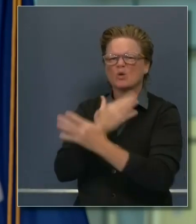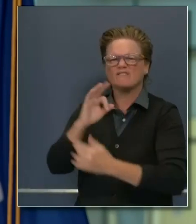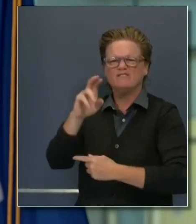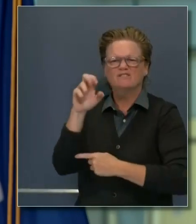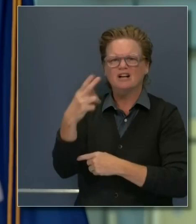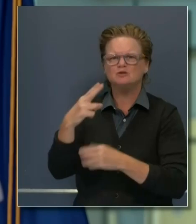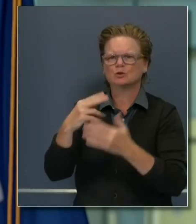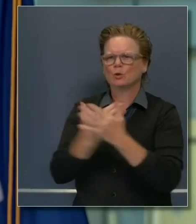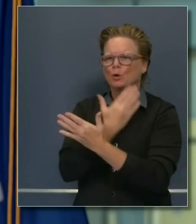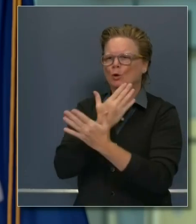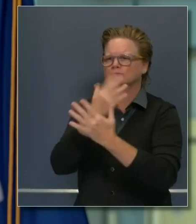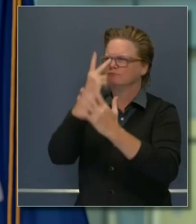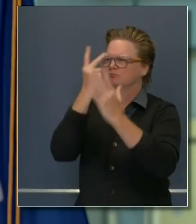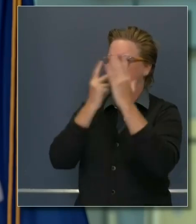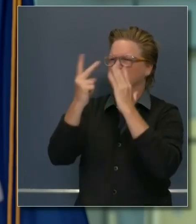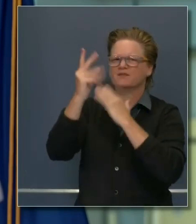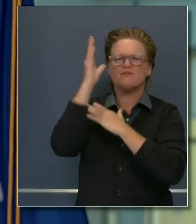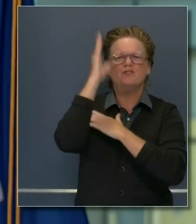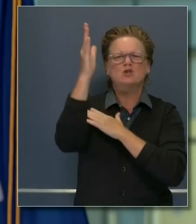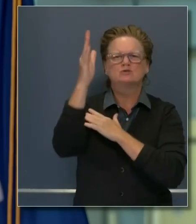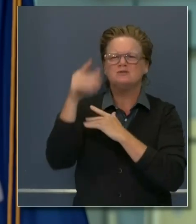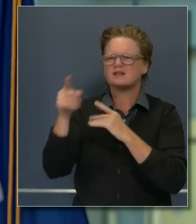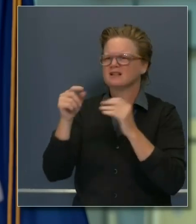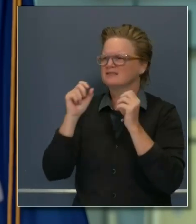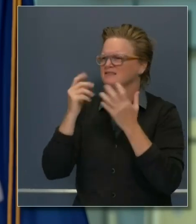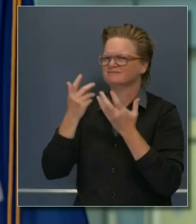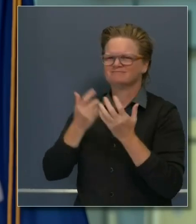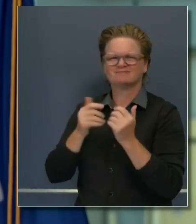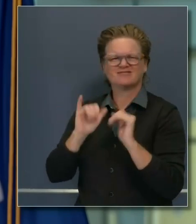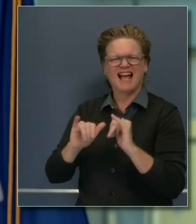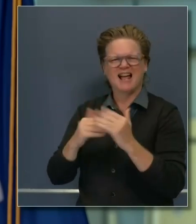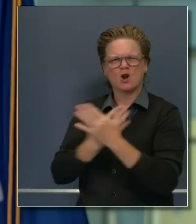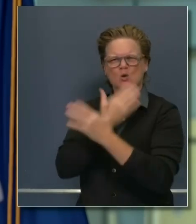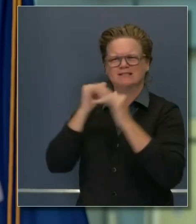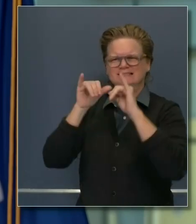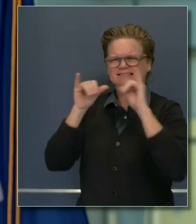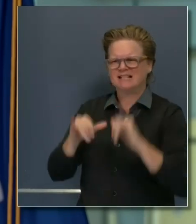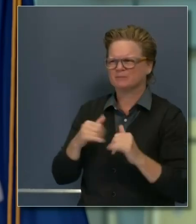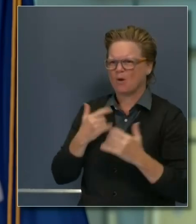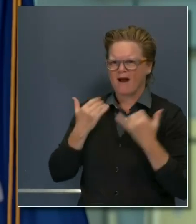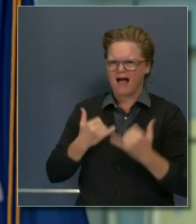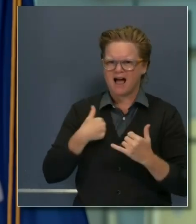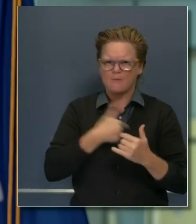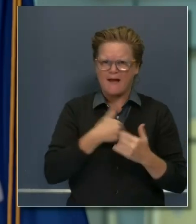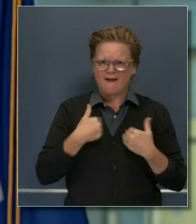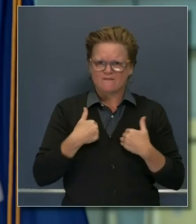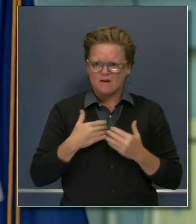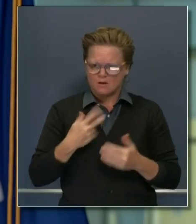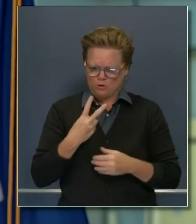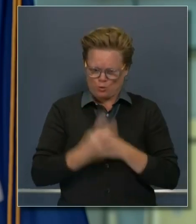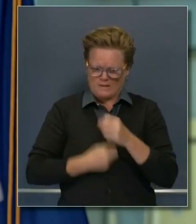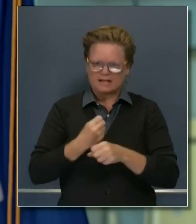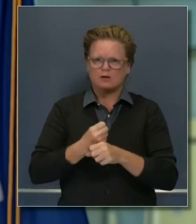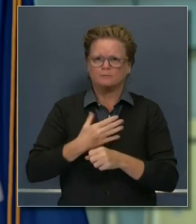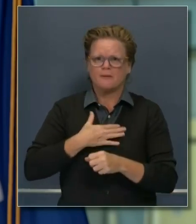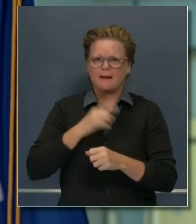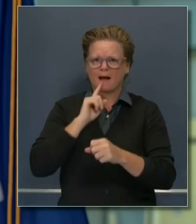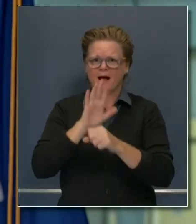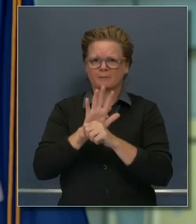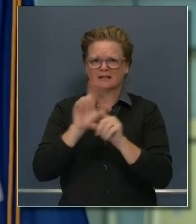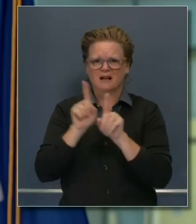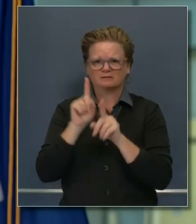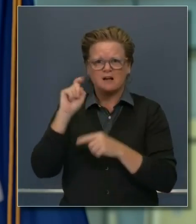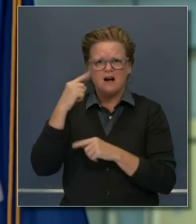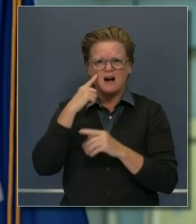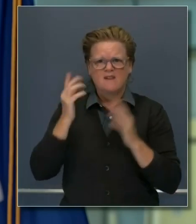not even 2 years, and I'm committed over the course of the next 2 years of my term to really initiate some order of magnitude change